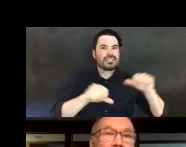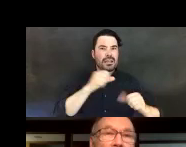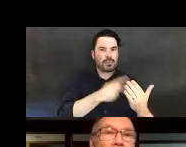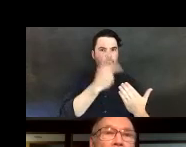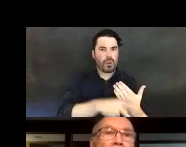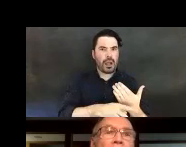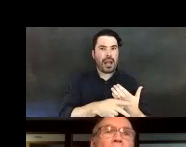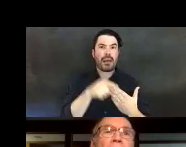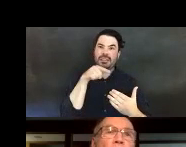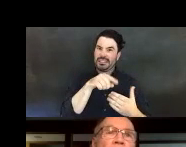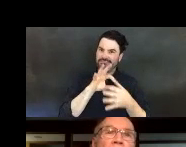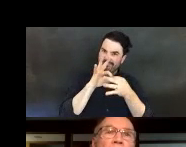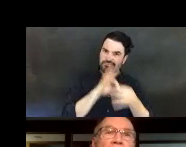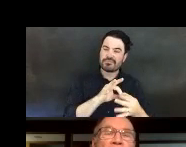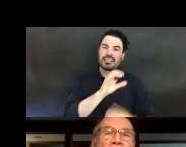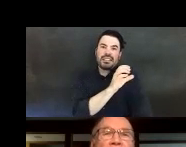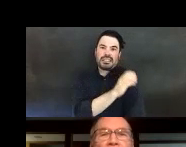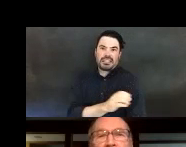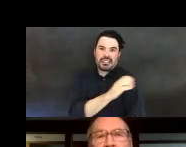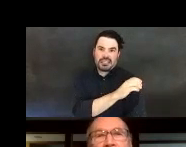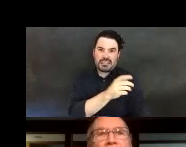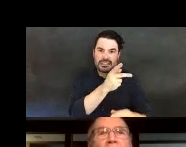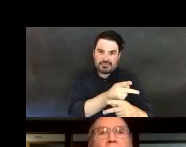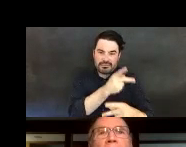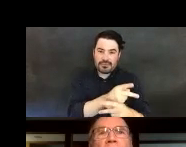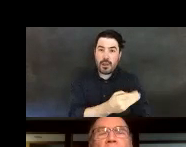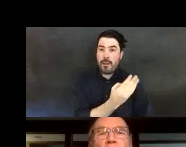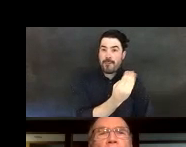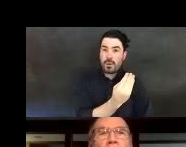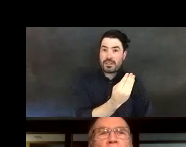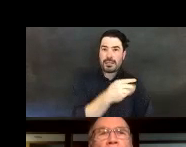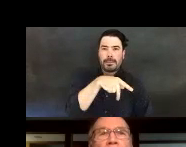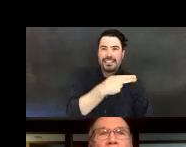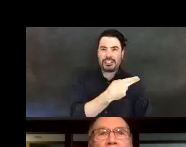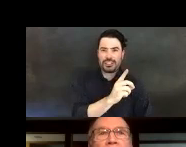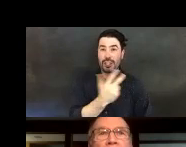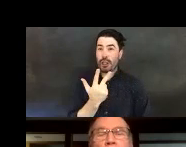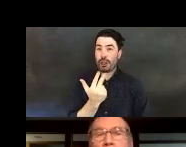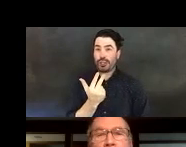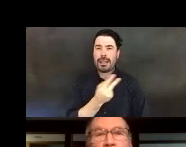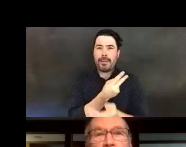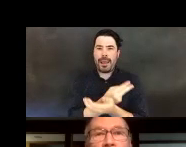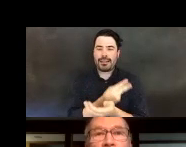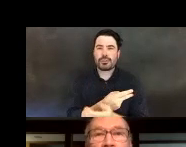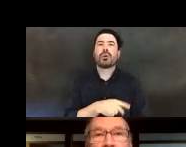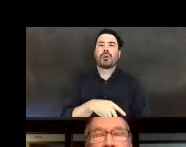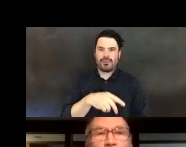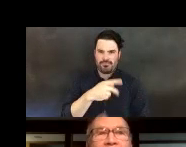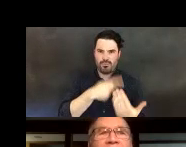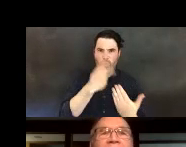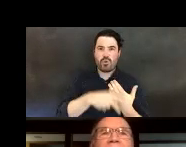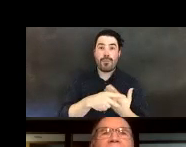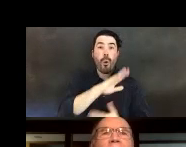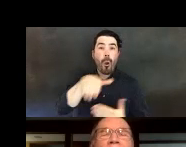clinical care. We have 14 PhD and 13 master's programs, and all of those students are starting next